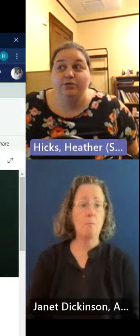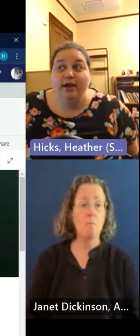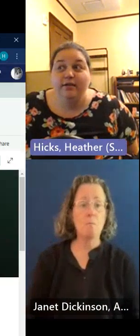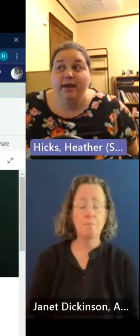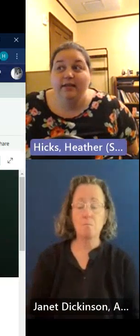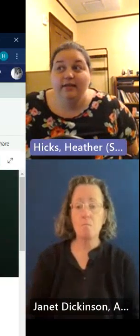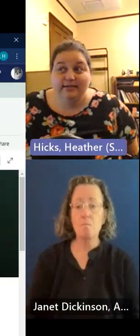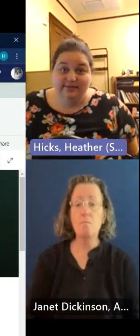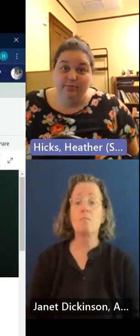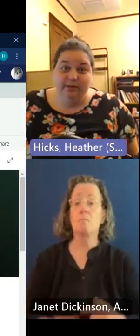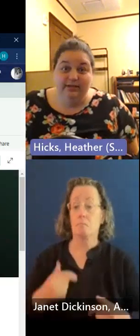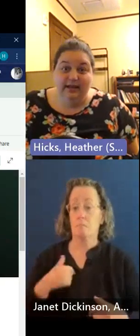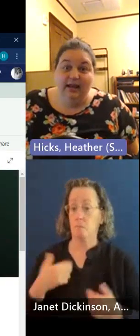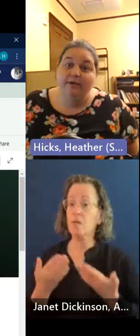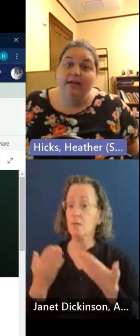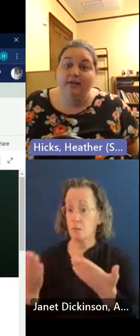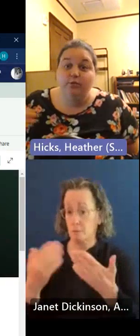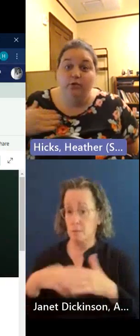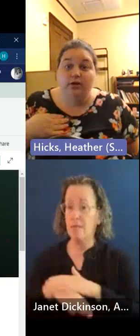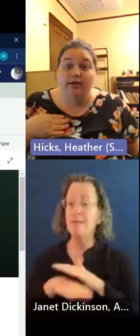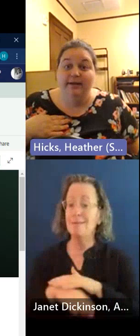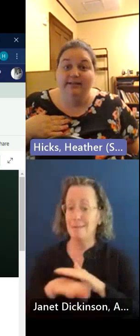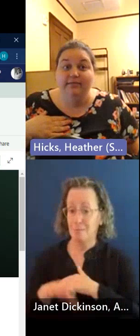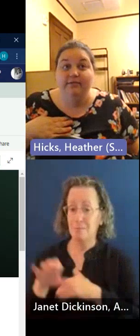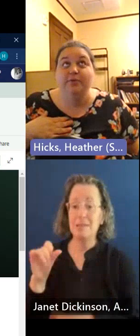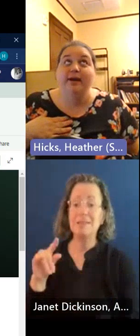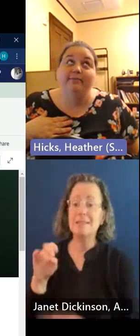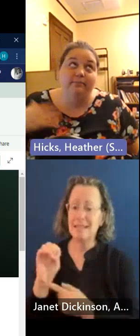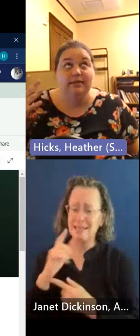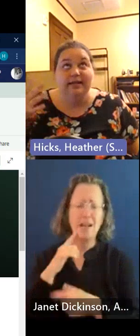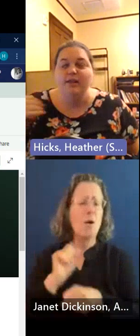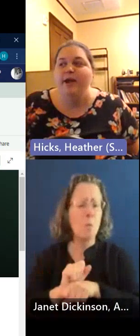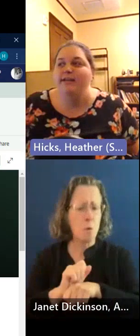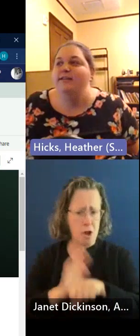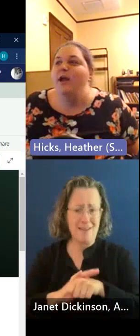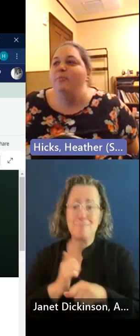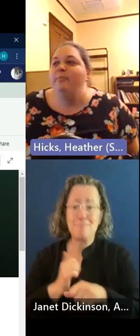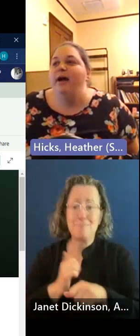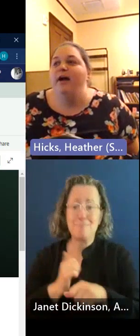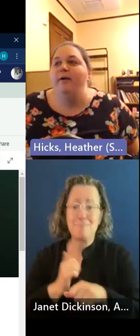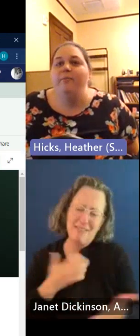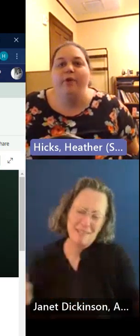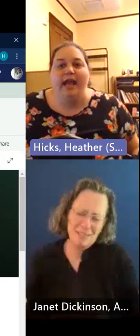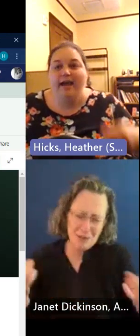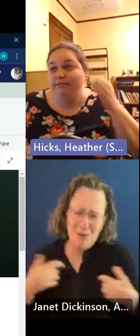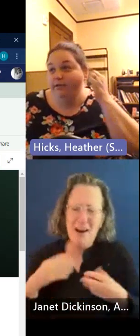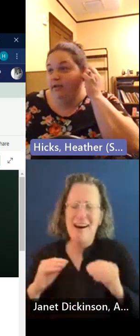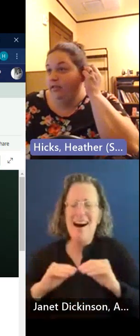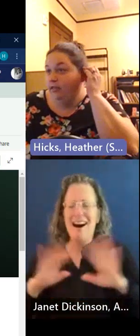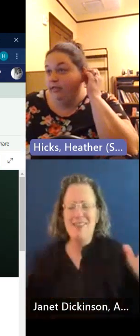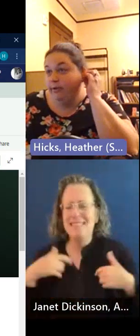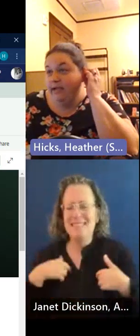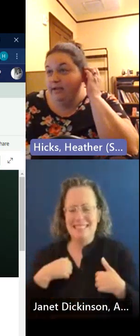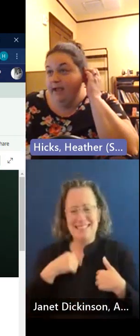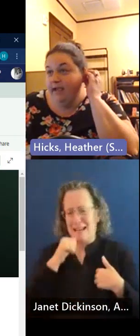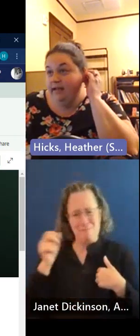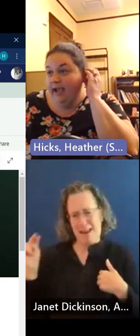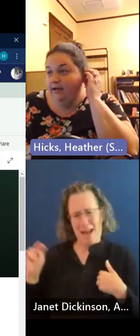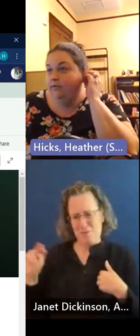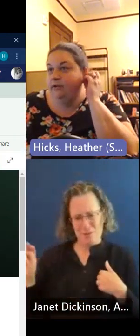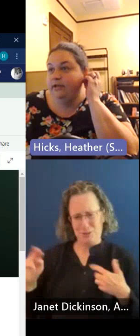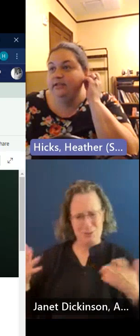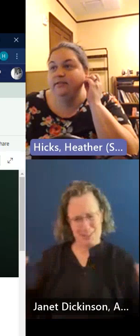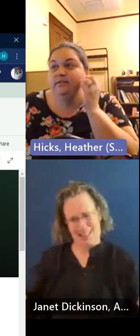I do recommend the accessibility site. I mean, I do work on it myself, so I slightly biased, but we have three